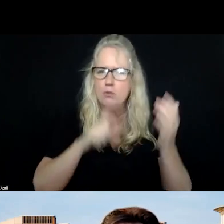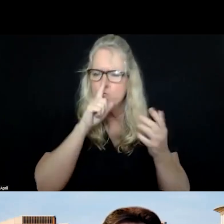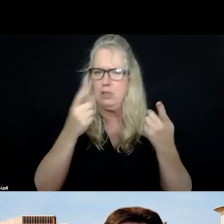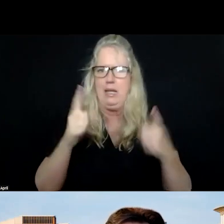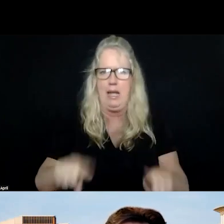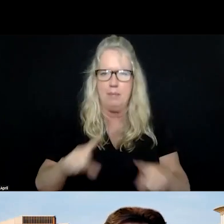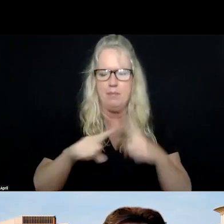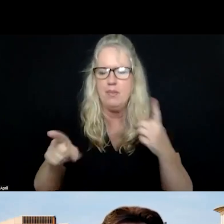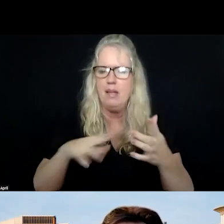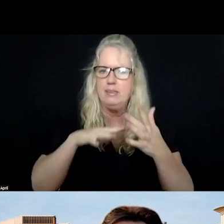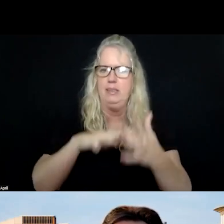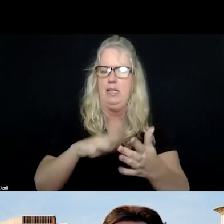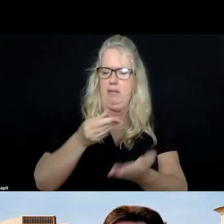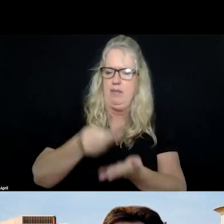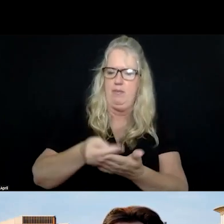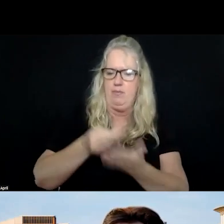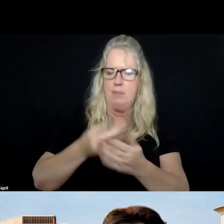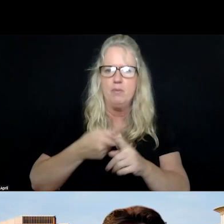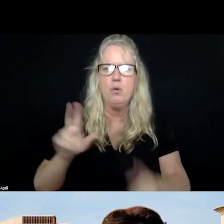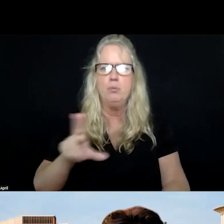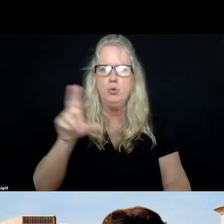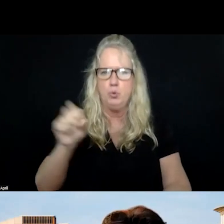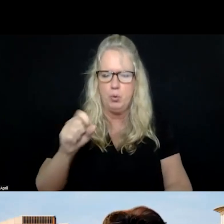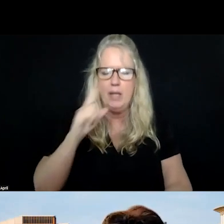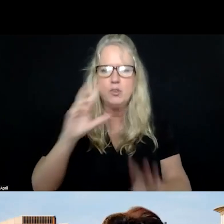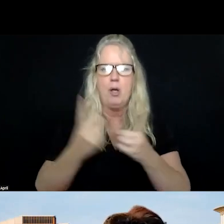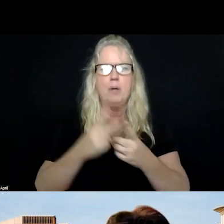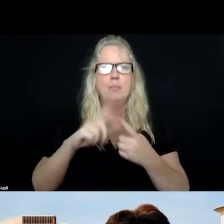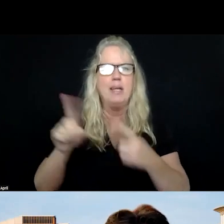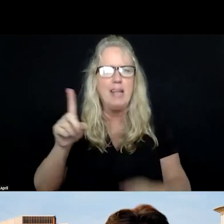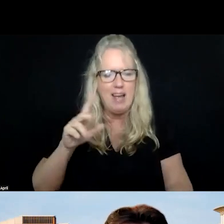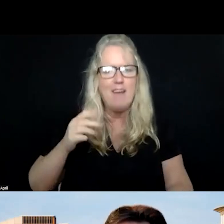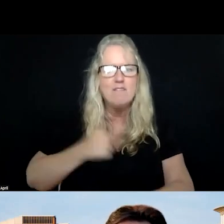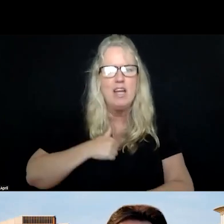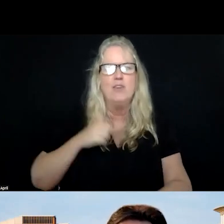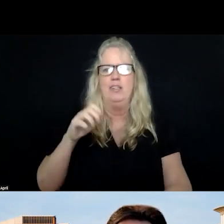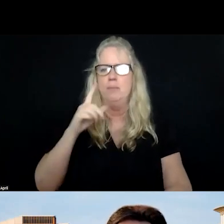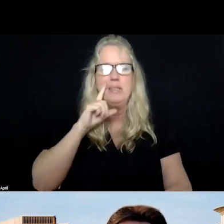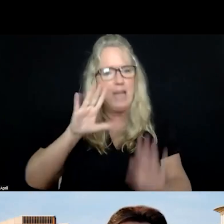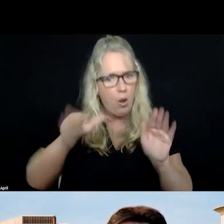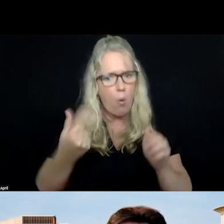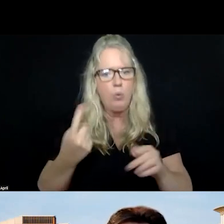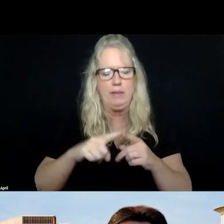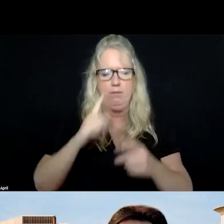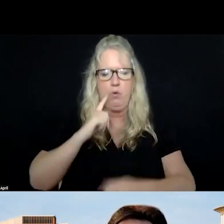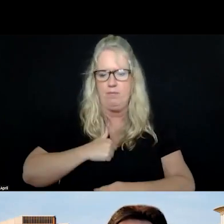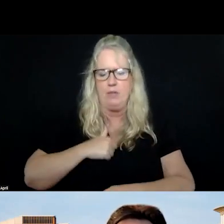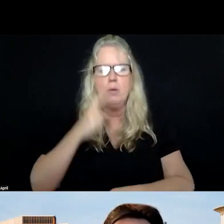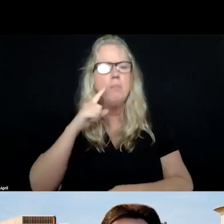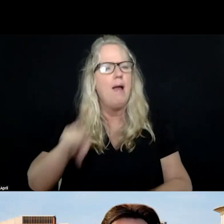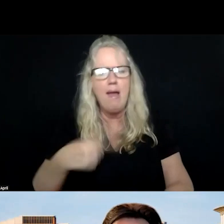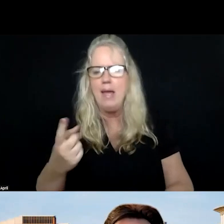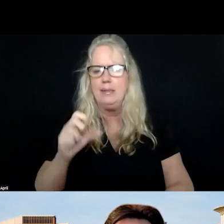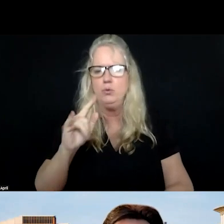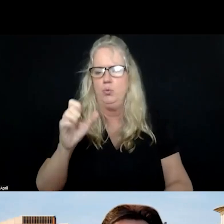using a study that is funded by the U.S. Department of Veterans Affairs, but is not restricted to veterans, but includes any suicide